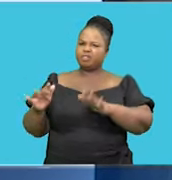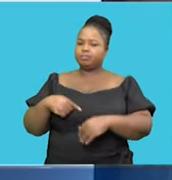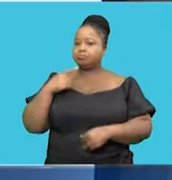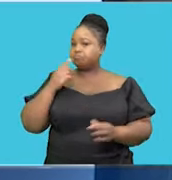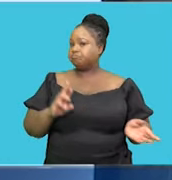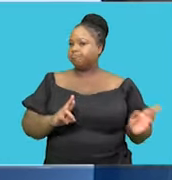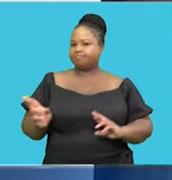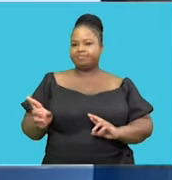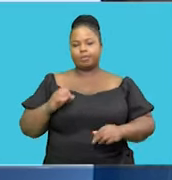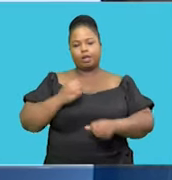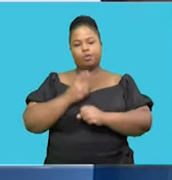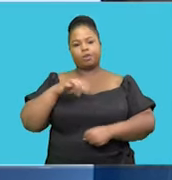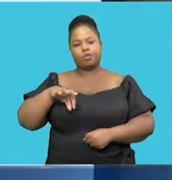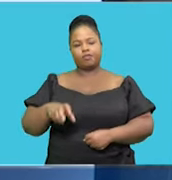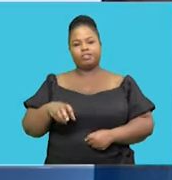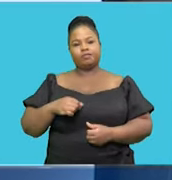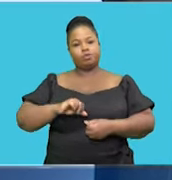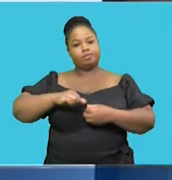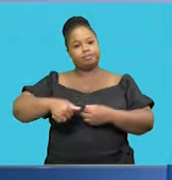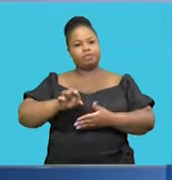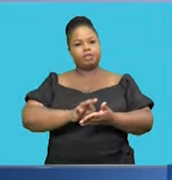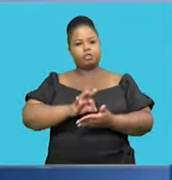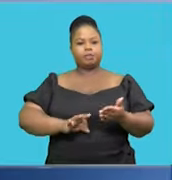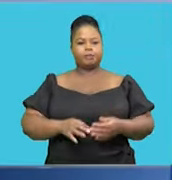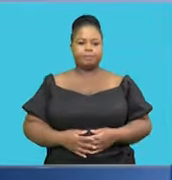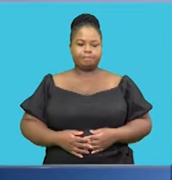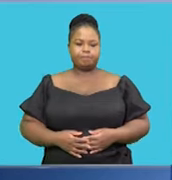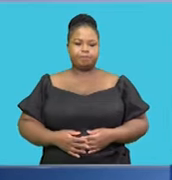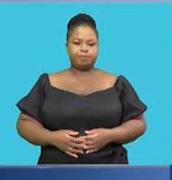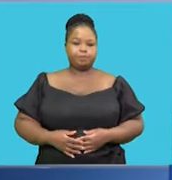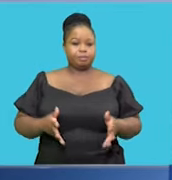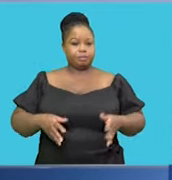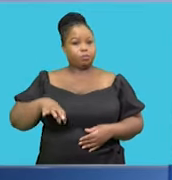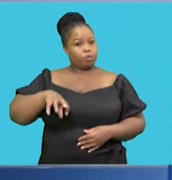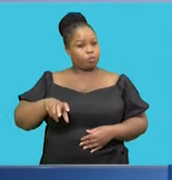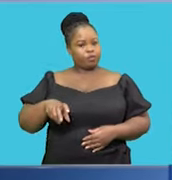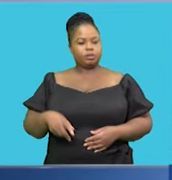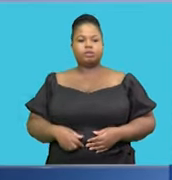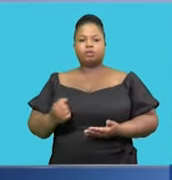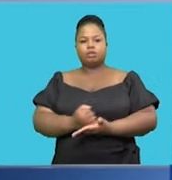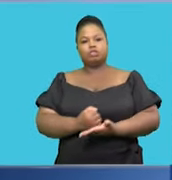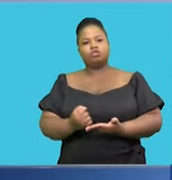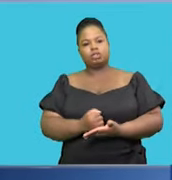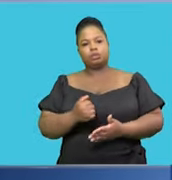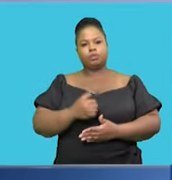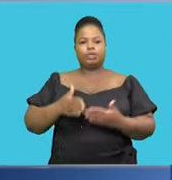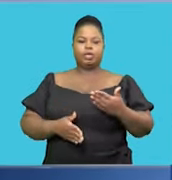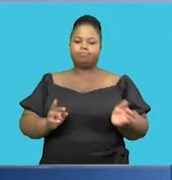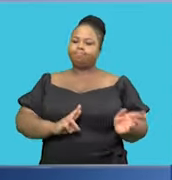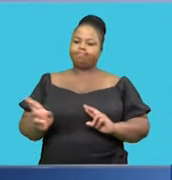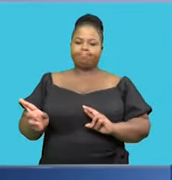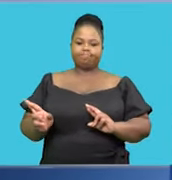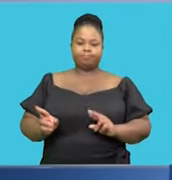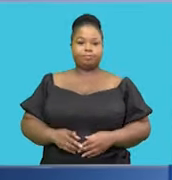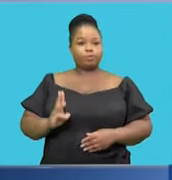readiness of the Gauteng province for the upcoming elections. As a province, our readiness for the registration weekend that is